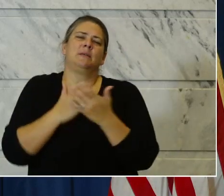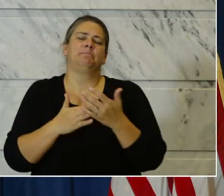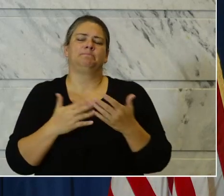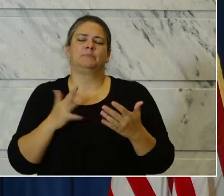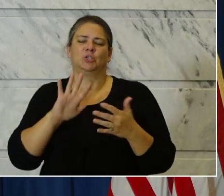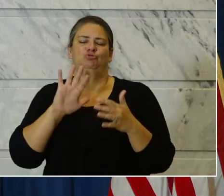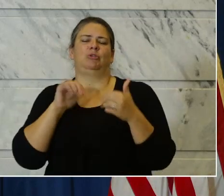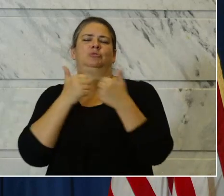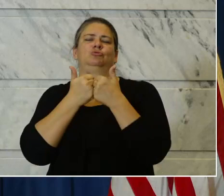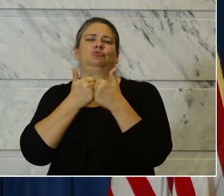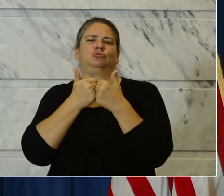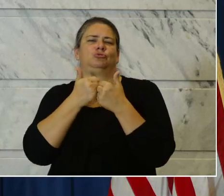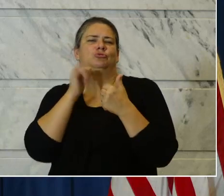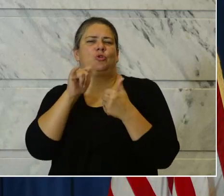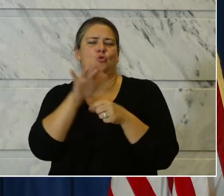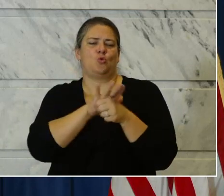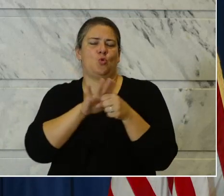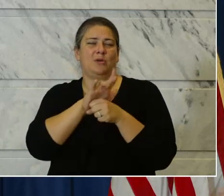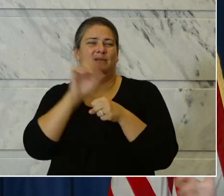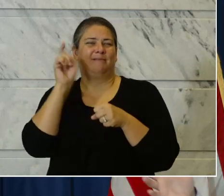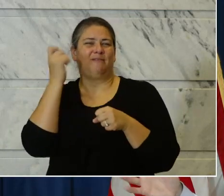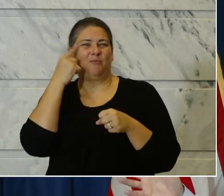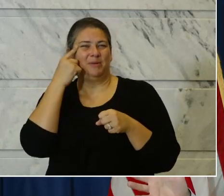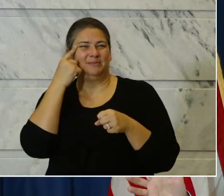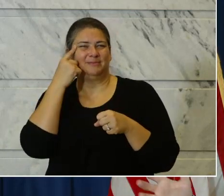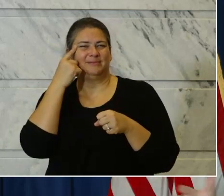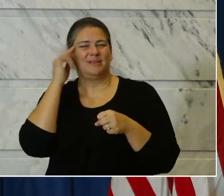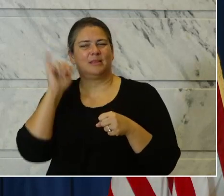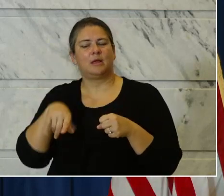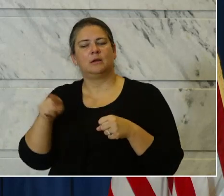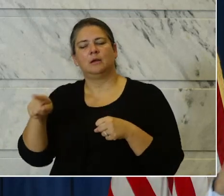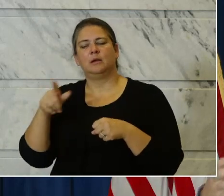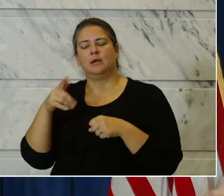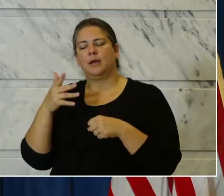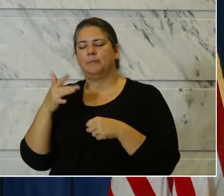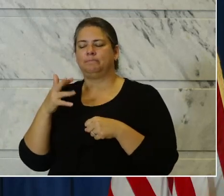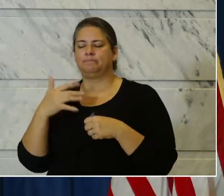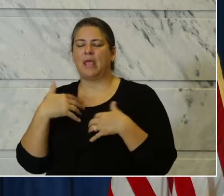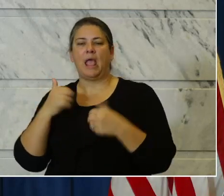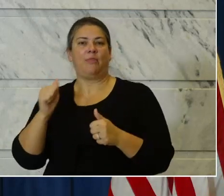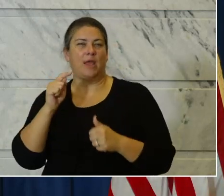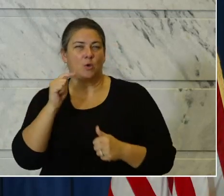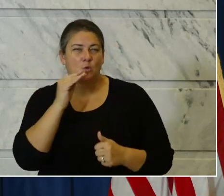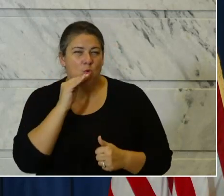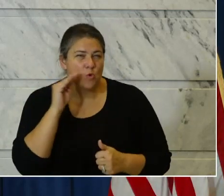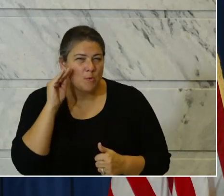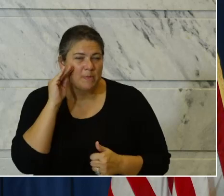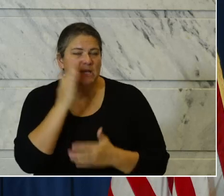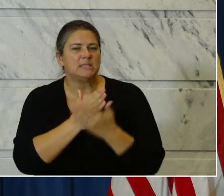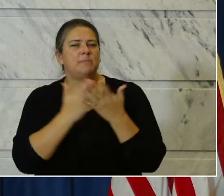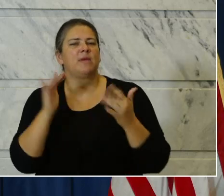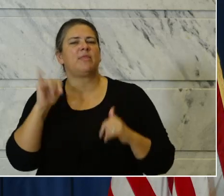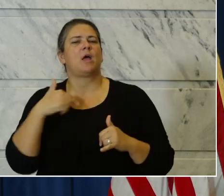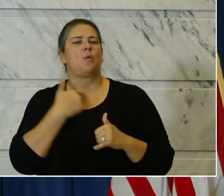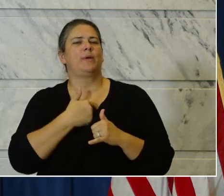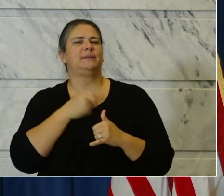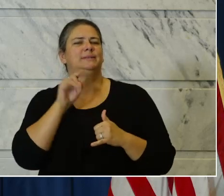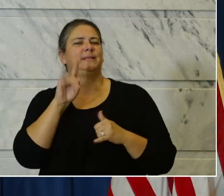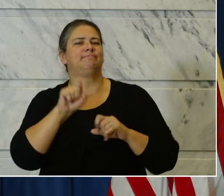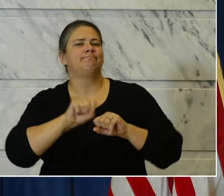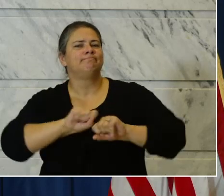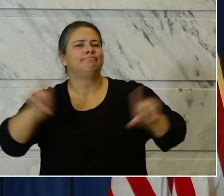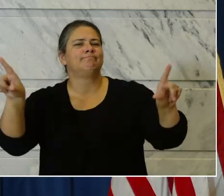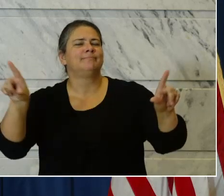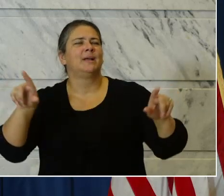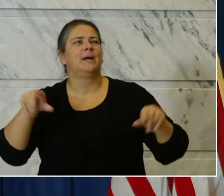in local government that, especially early on in the Healthy at Home, and some of the things we put out where we